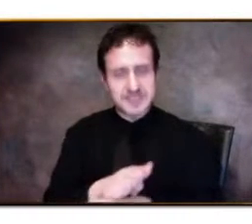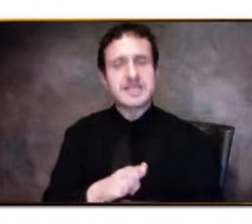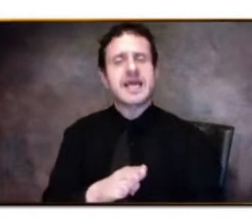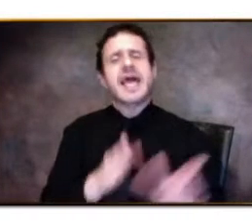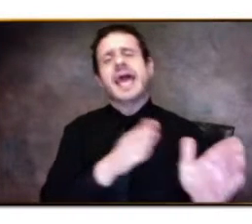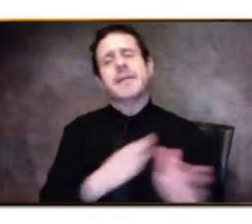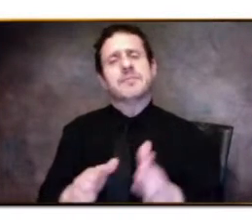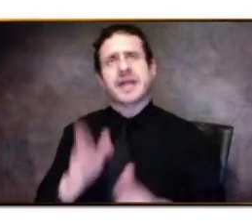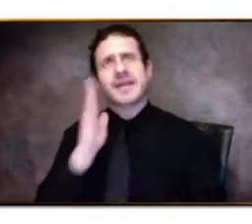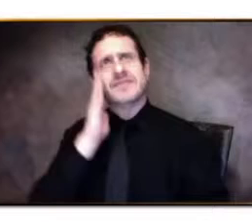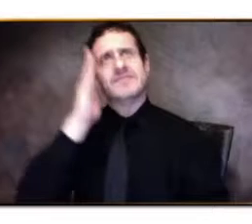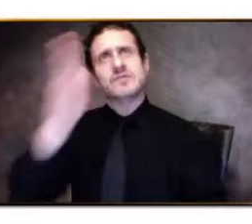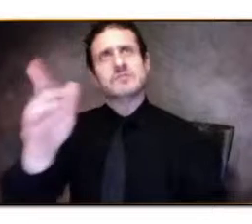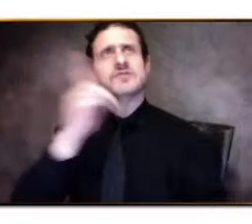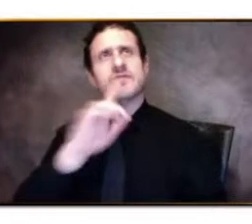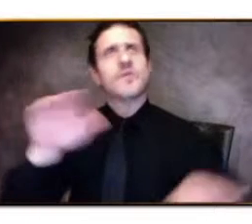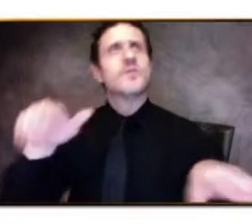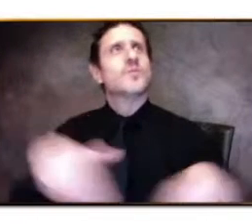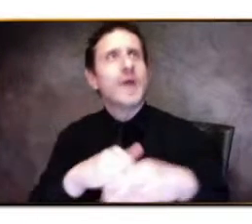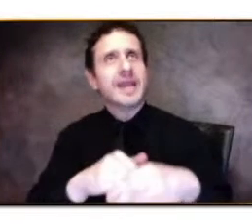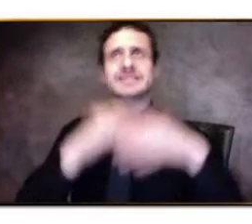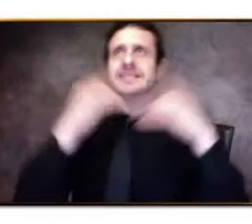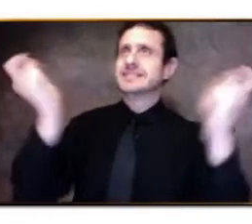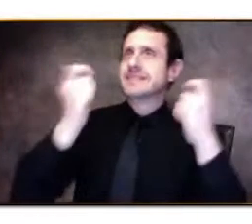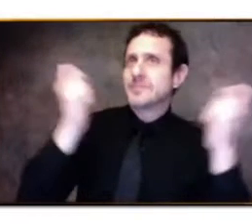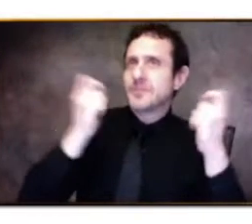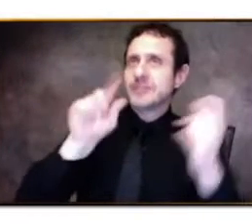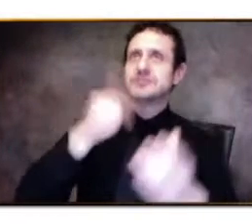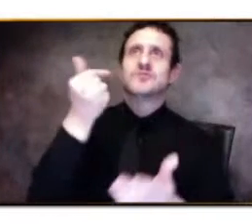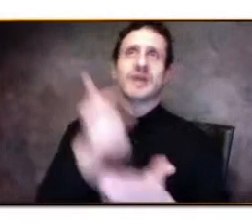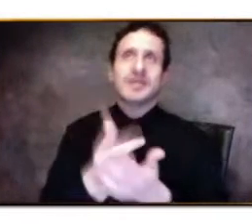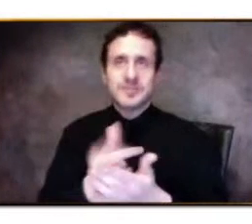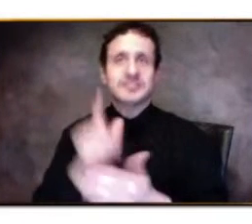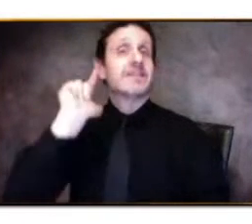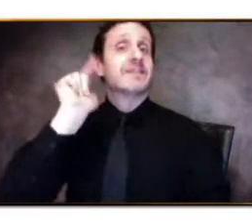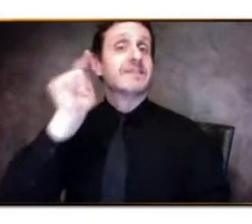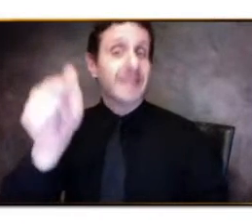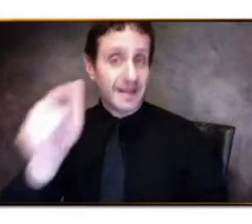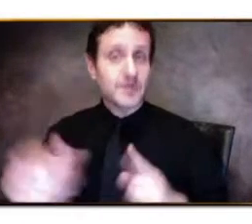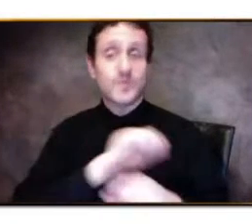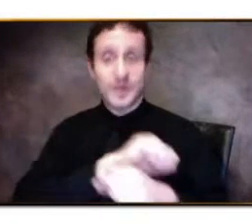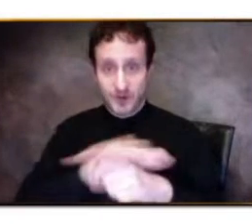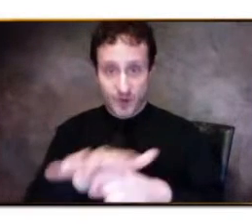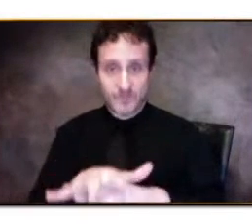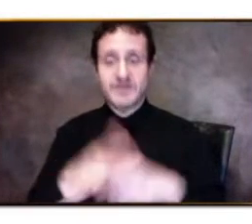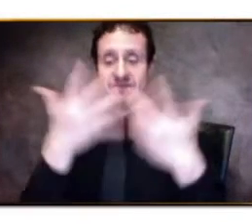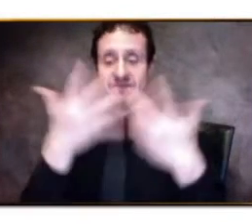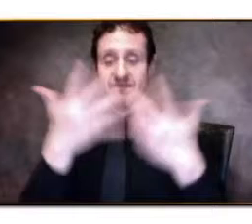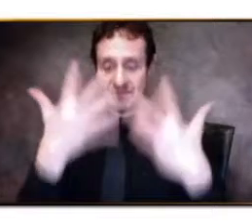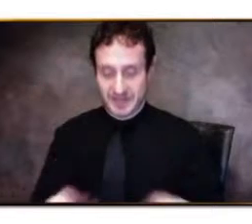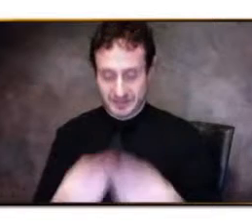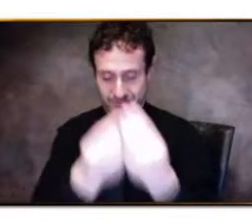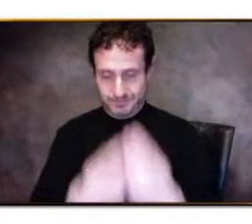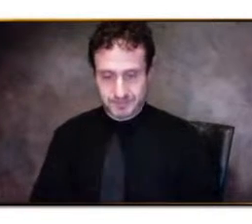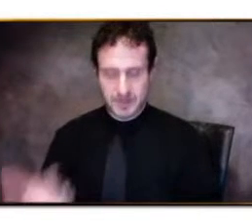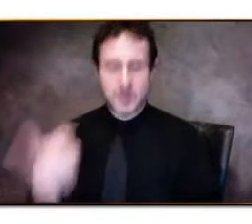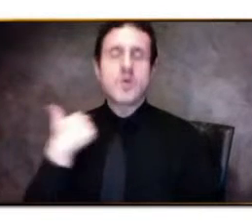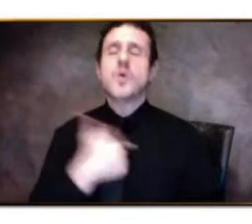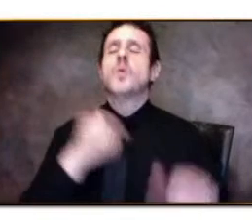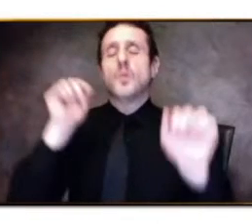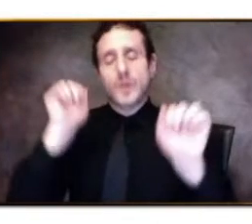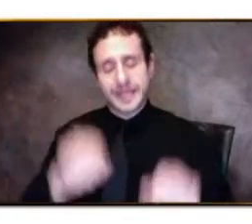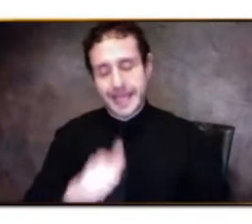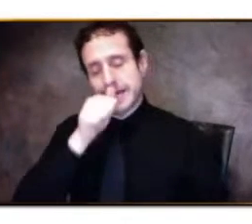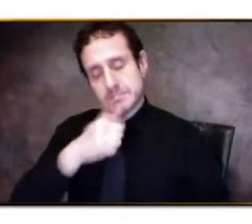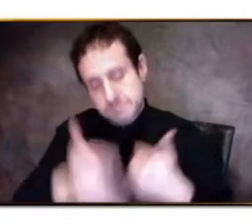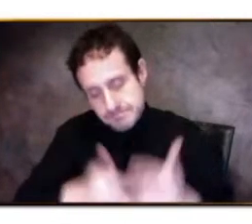gatherings that you'll have when this is all over. We can get through this safely. We know how. So let's